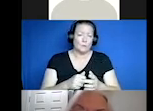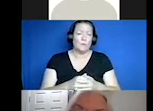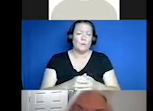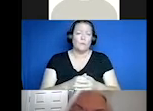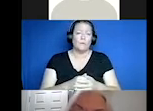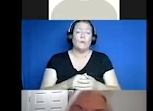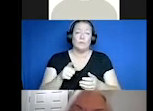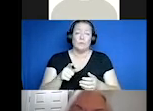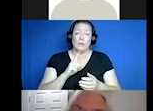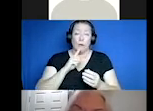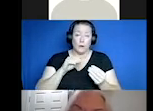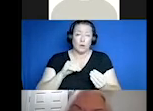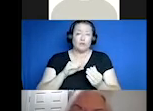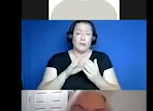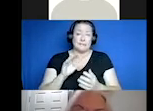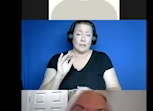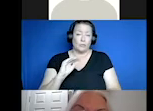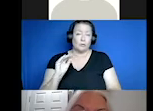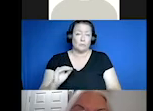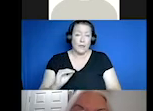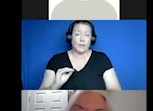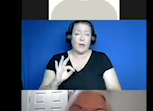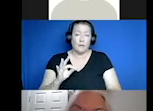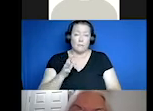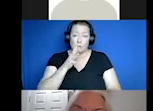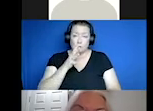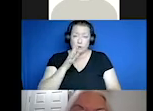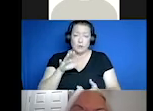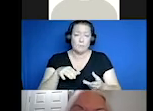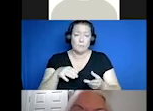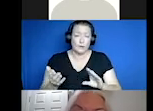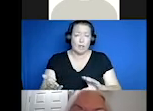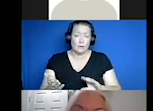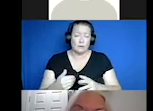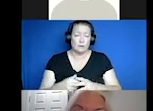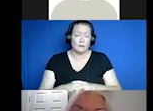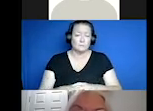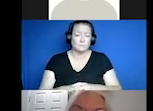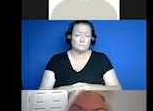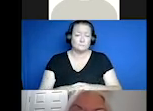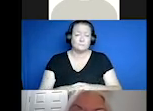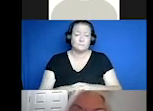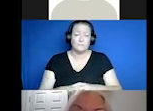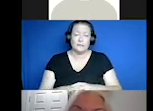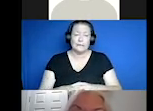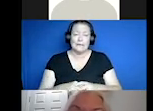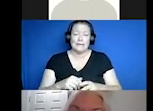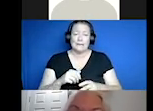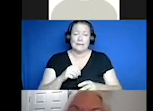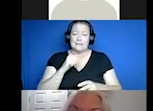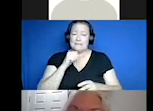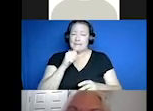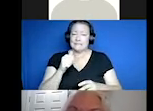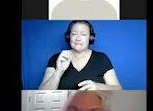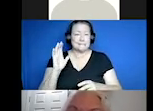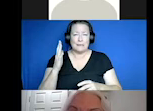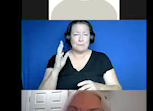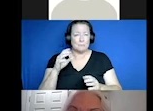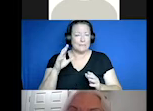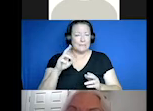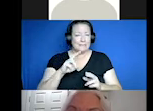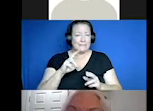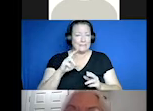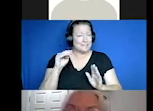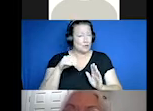are addressing the rate of maternal mortality that's no longer appears to be decreasing